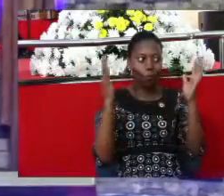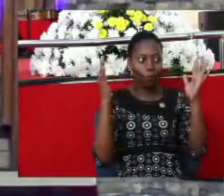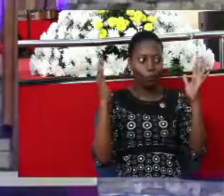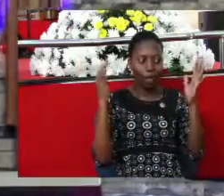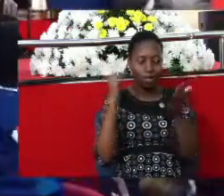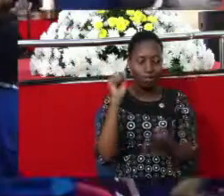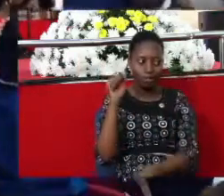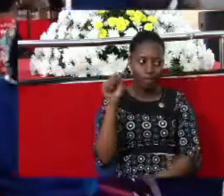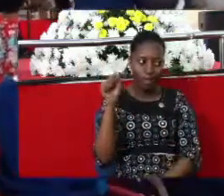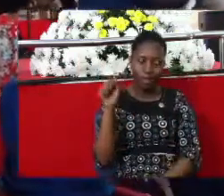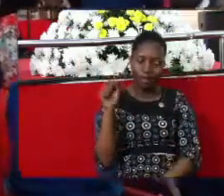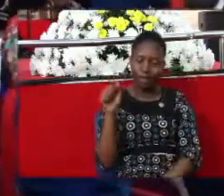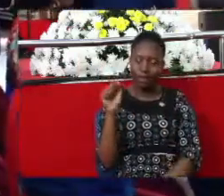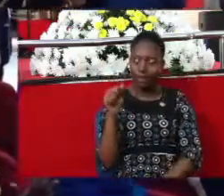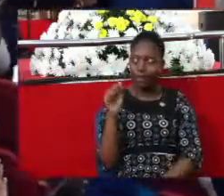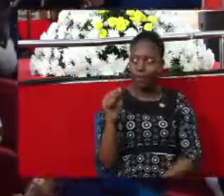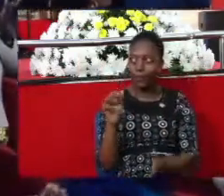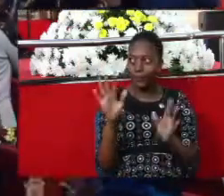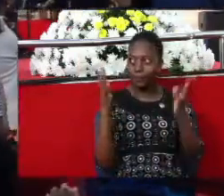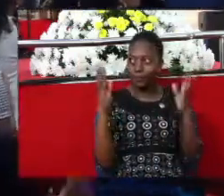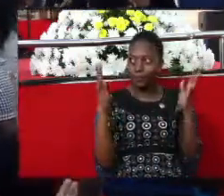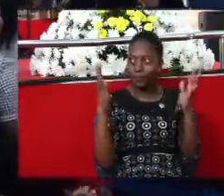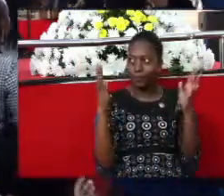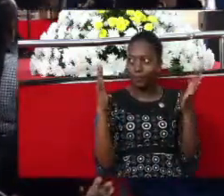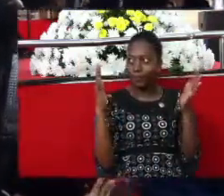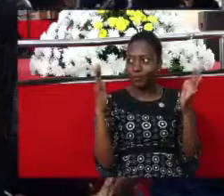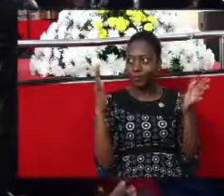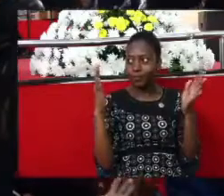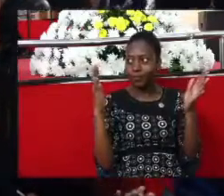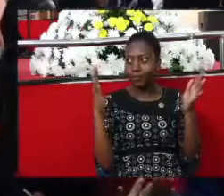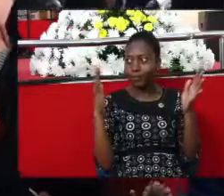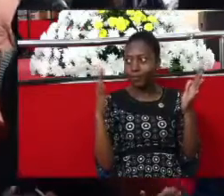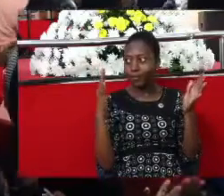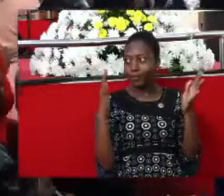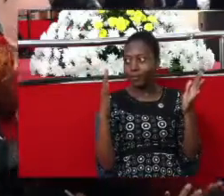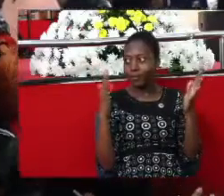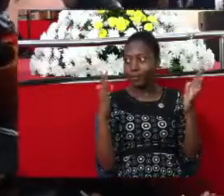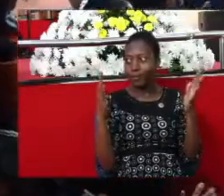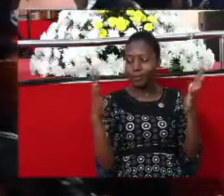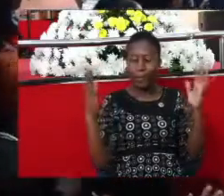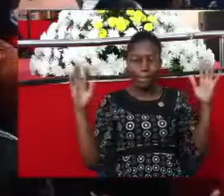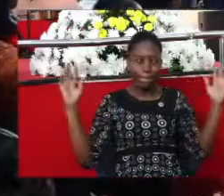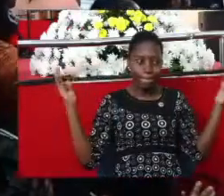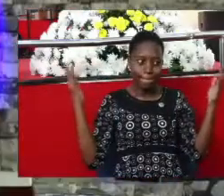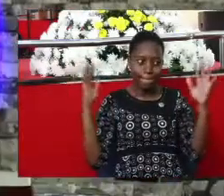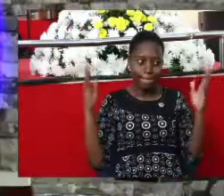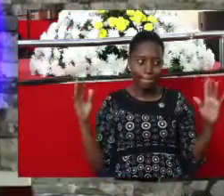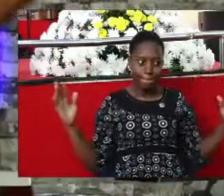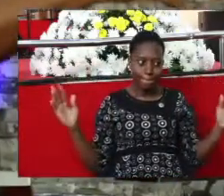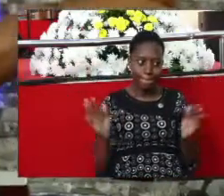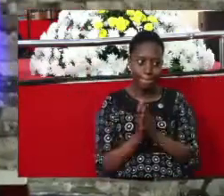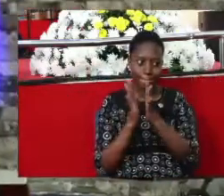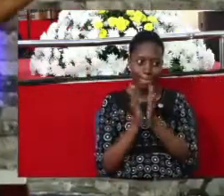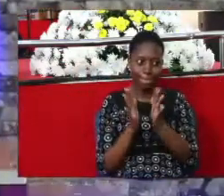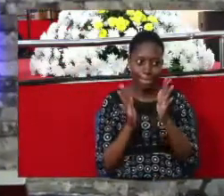Yes, God is going to crown my life and my year with bounty. God is going to crown your life, your